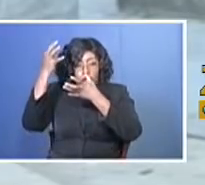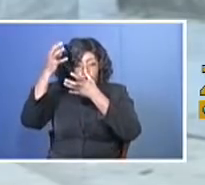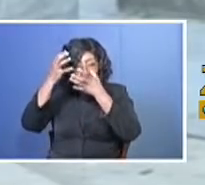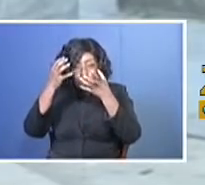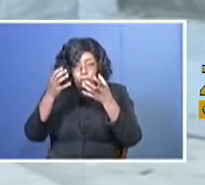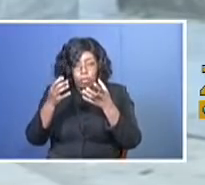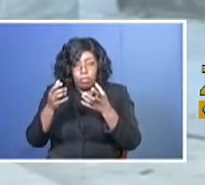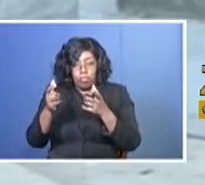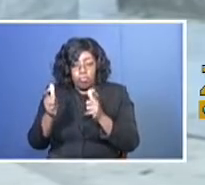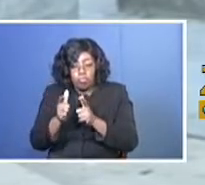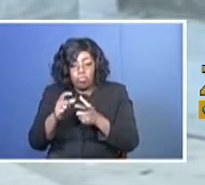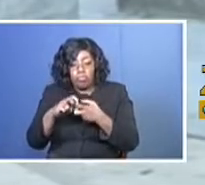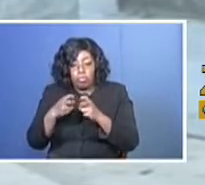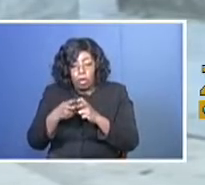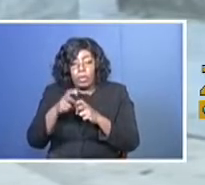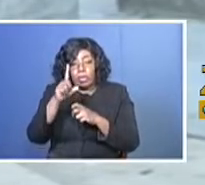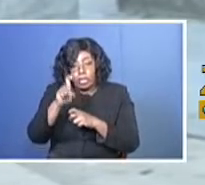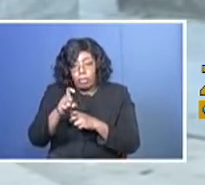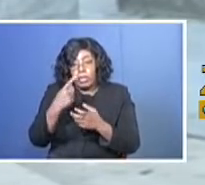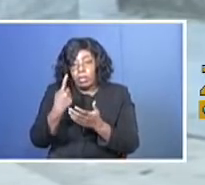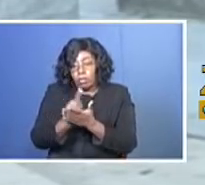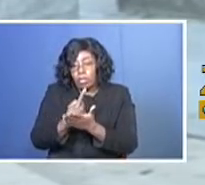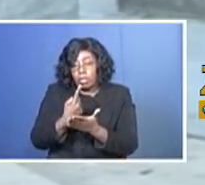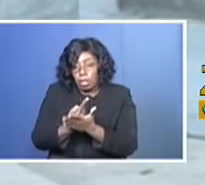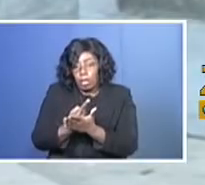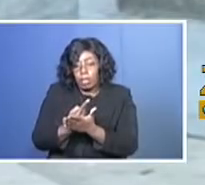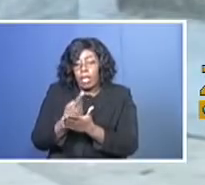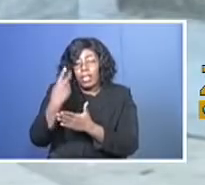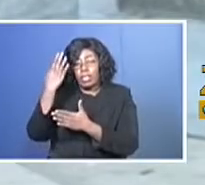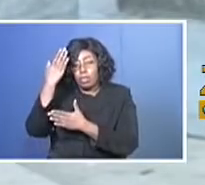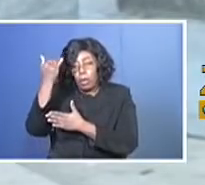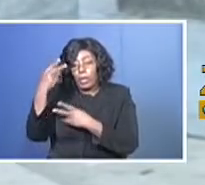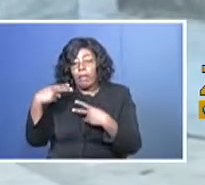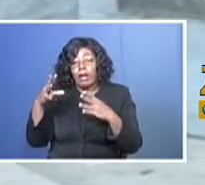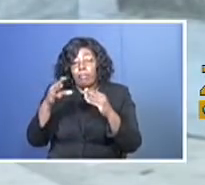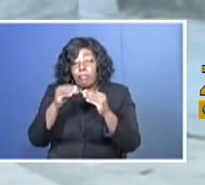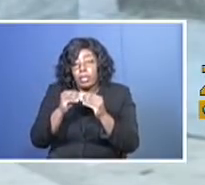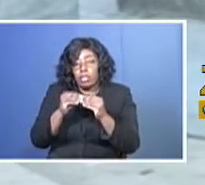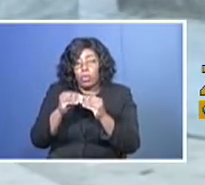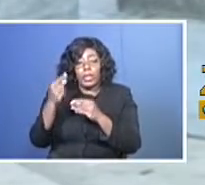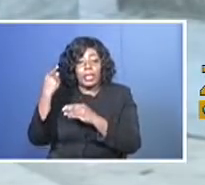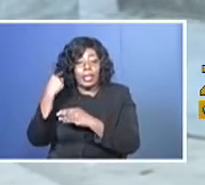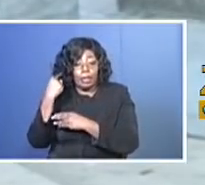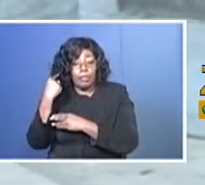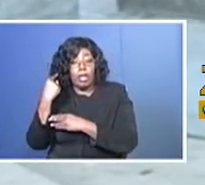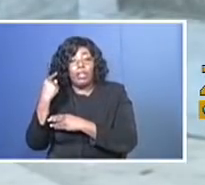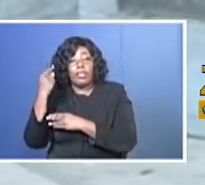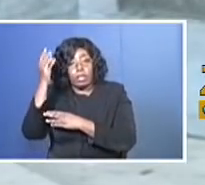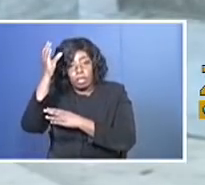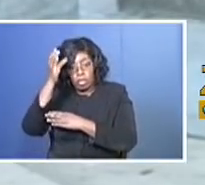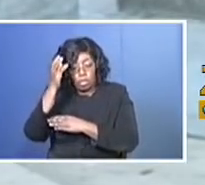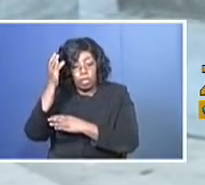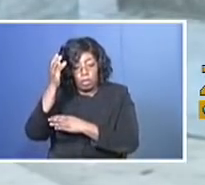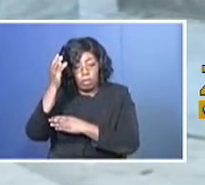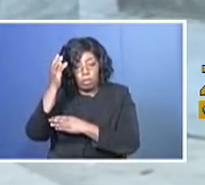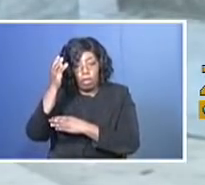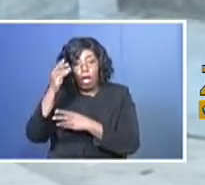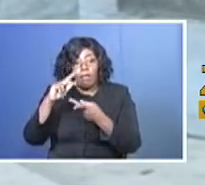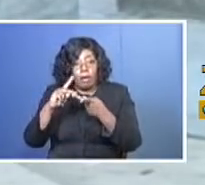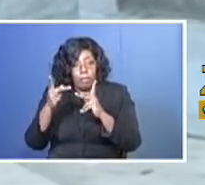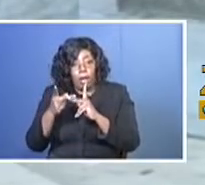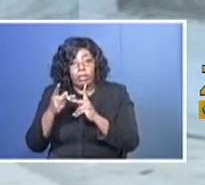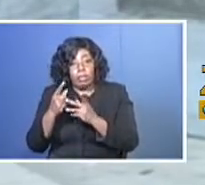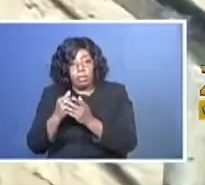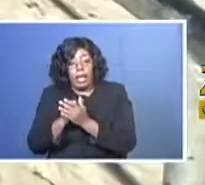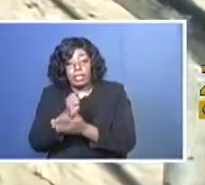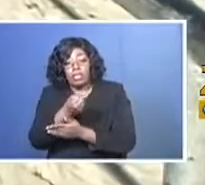hiccups and some things that need to be addressed. So that is the purpose of this meeting this morning, to make sure that we get to hear the concerns of our partners and address them adequately.